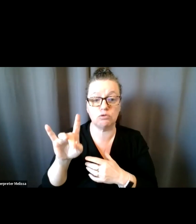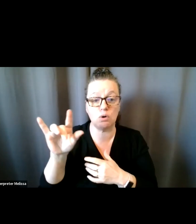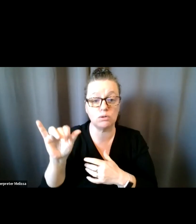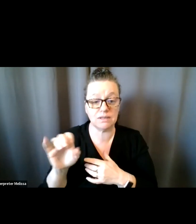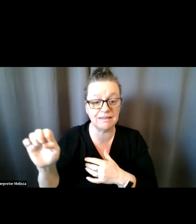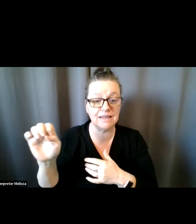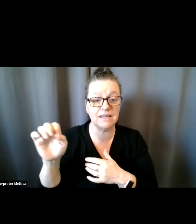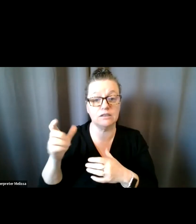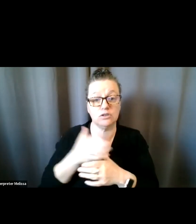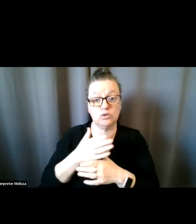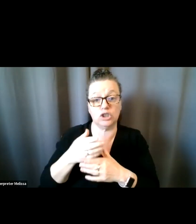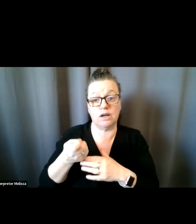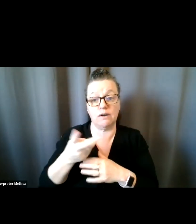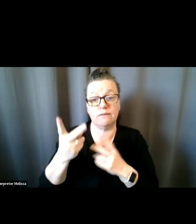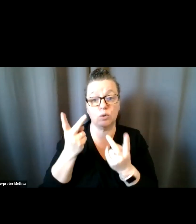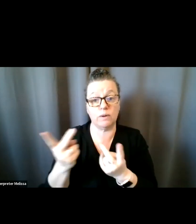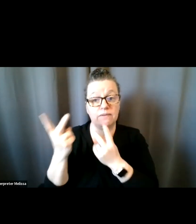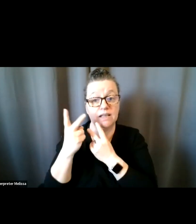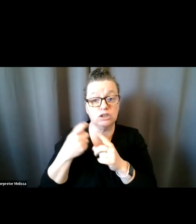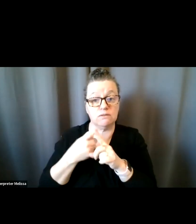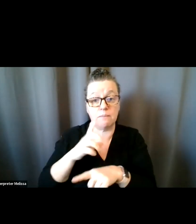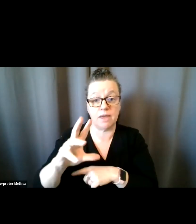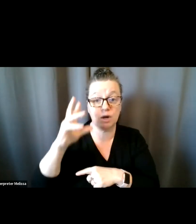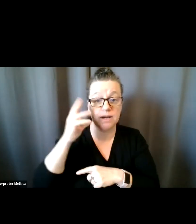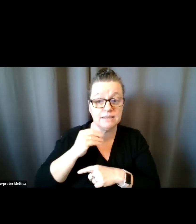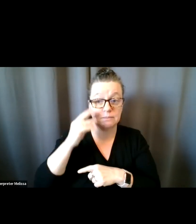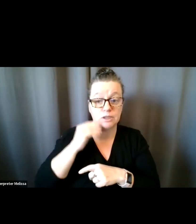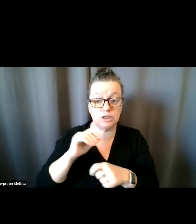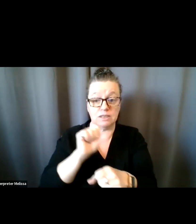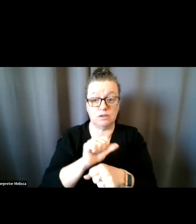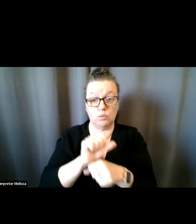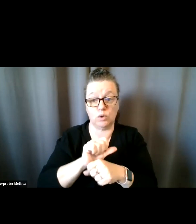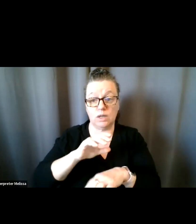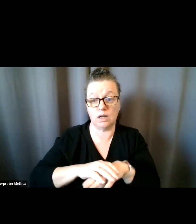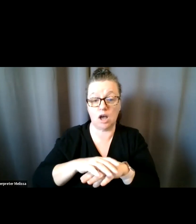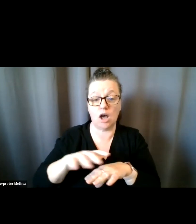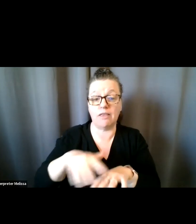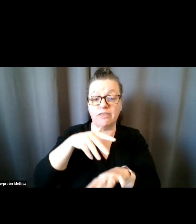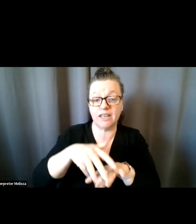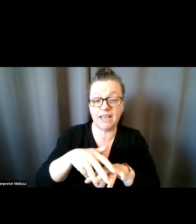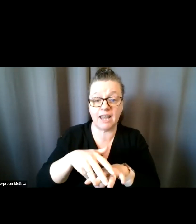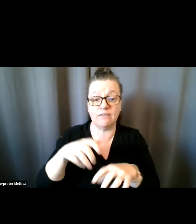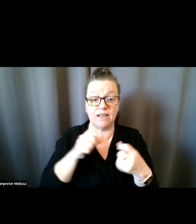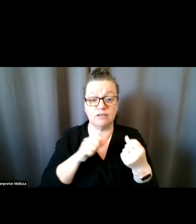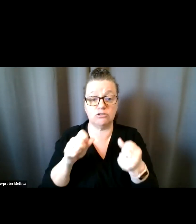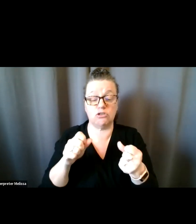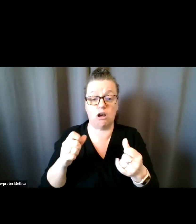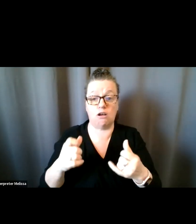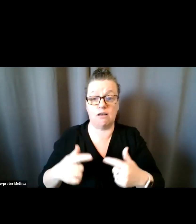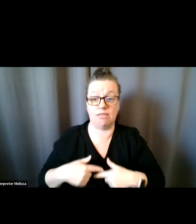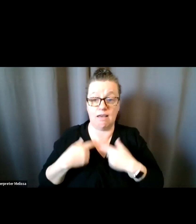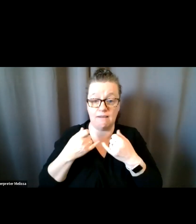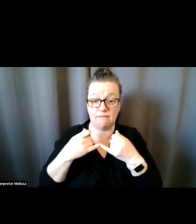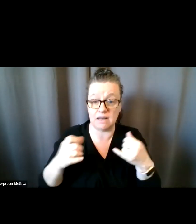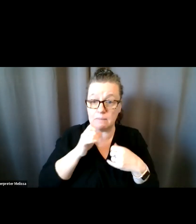few reflections from their experiences working on the Native and Strong Lifeline. So I'm not sure